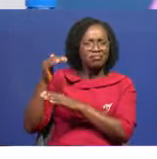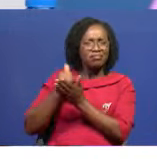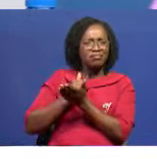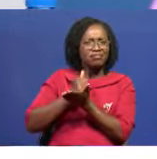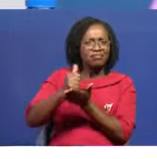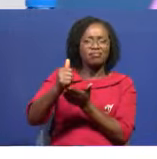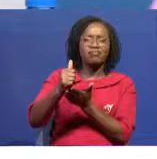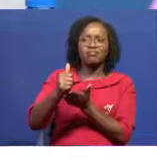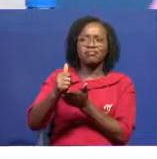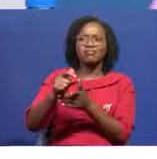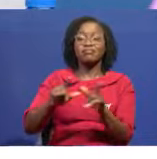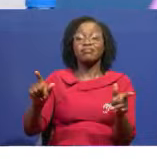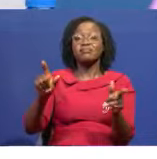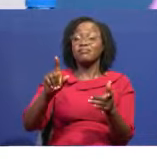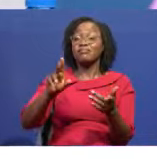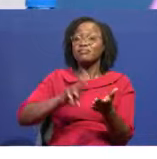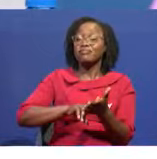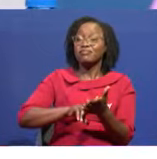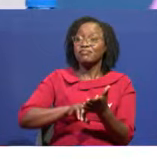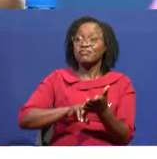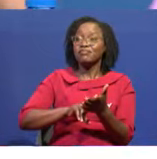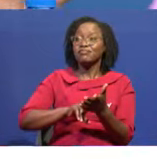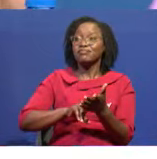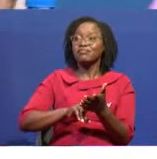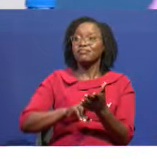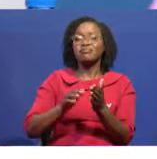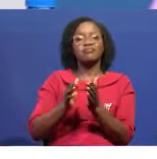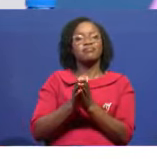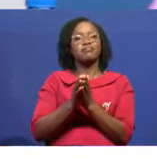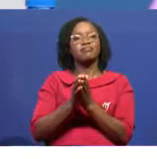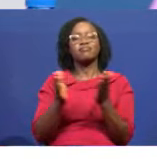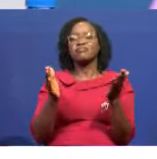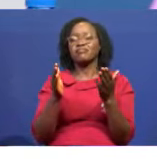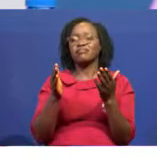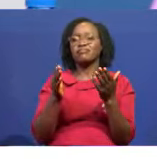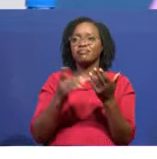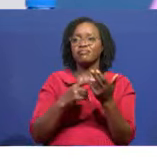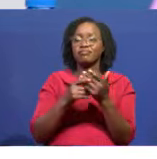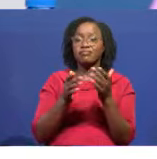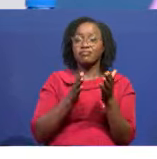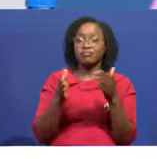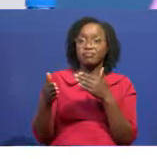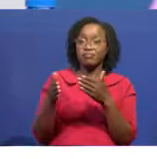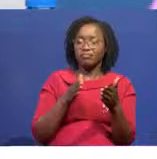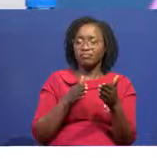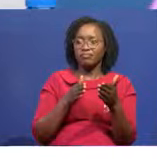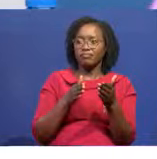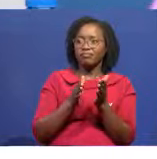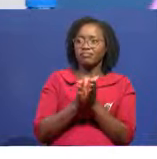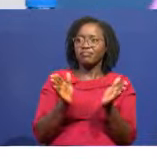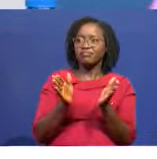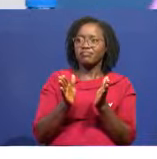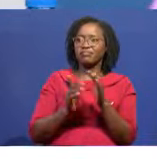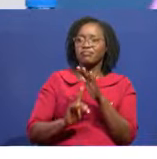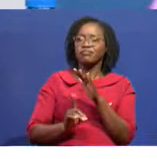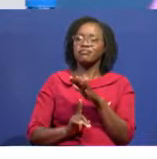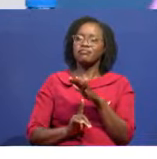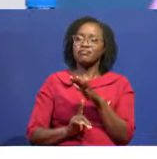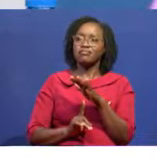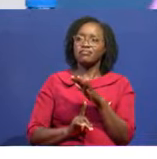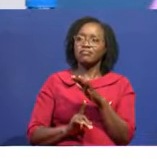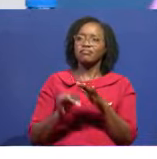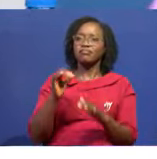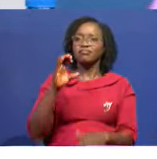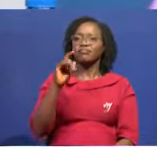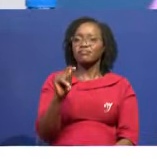all the land records, but now this is on a bigger scale. So maybe there's a greater opportunity for the Ministry of